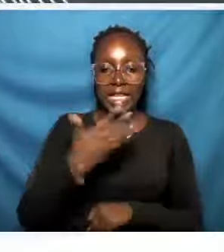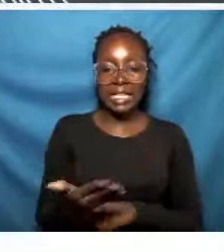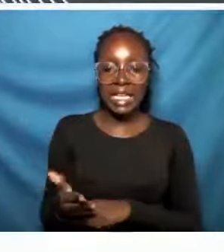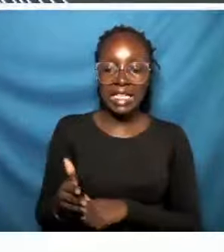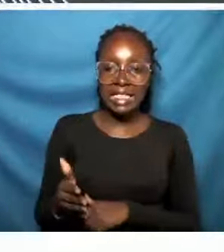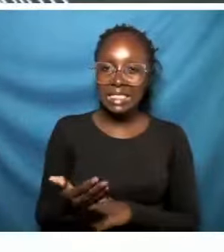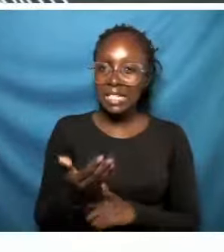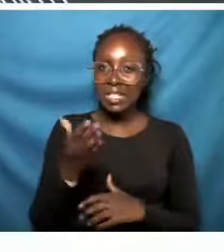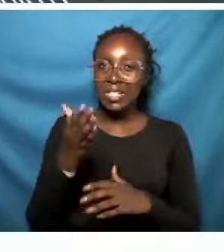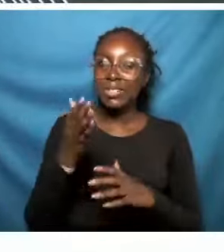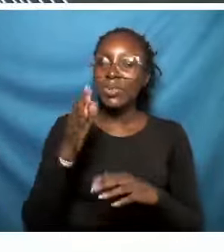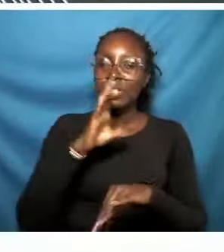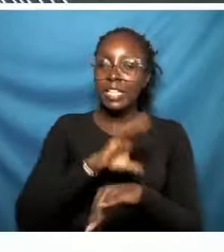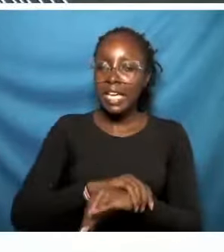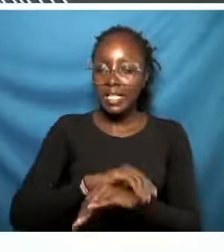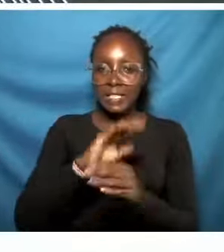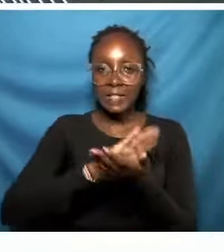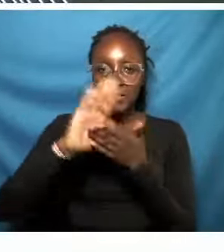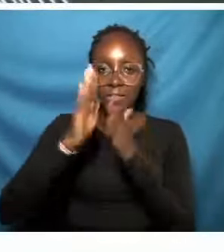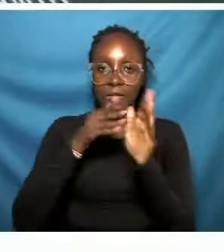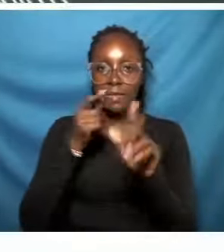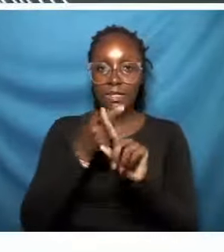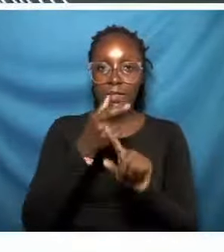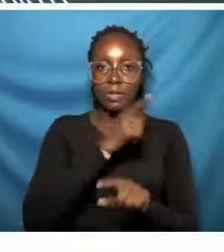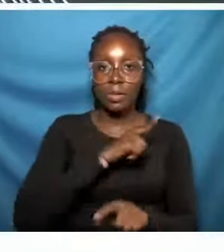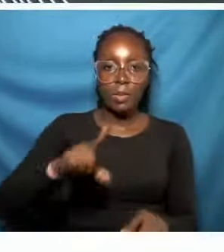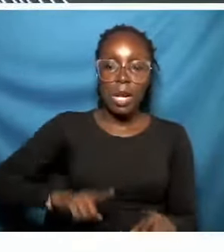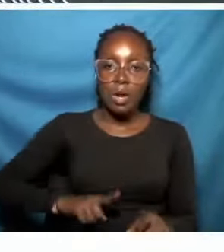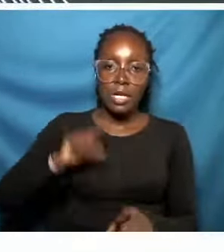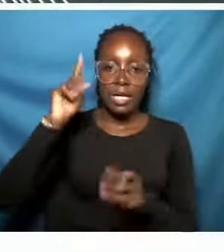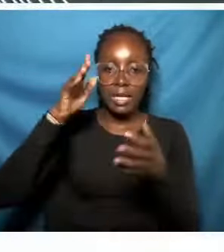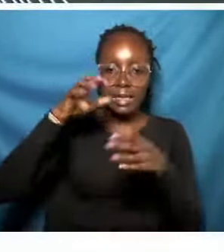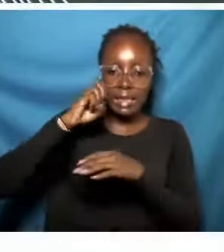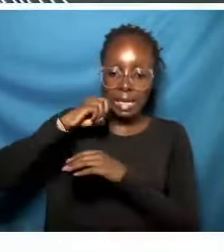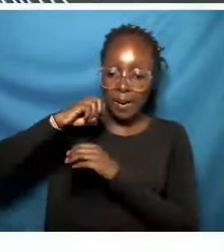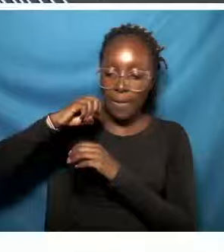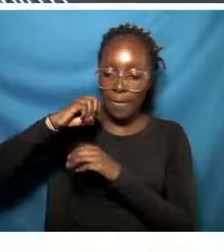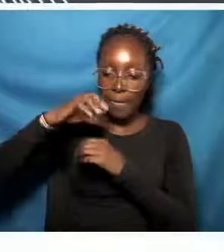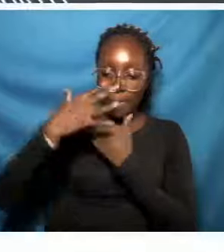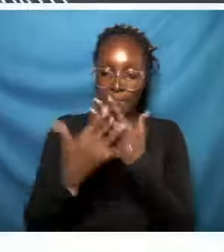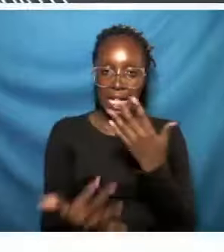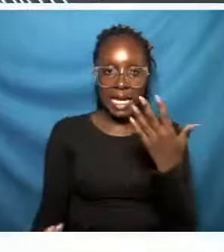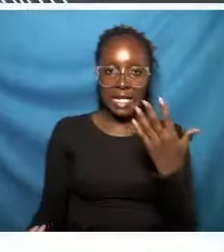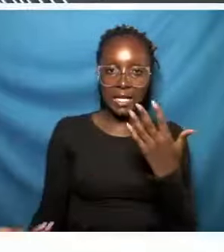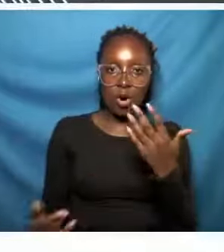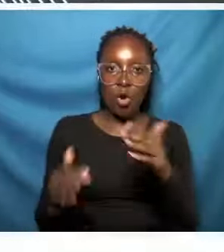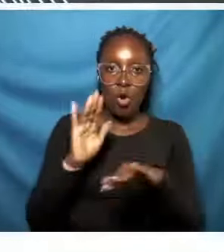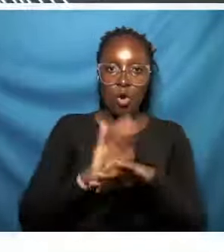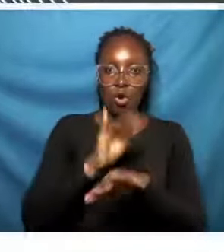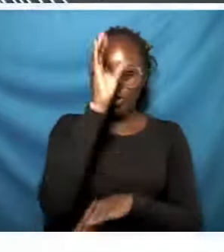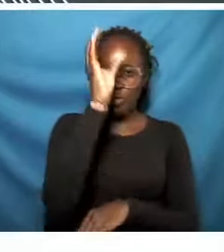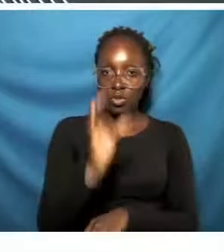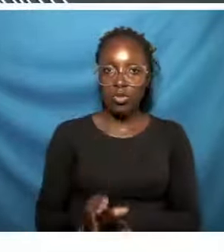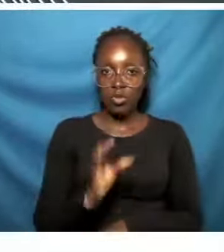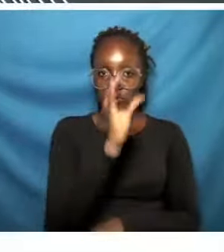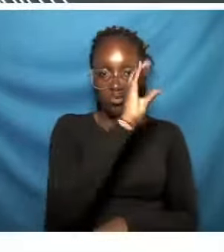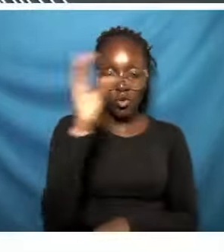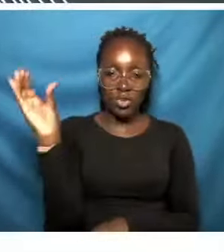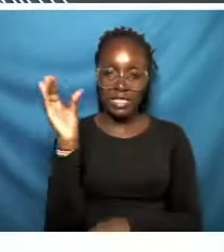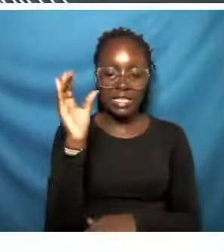earn forgiveness from the Lord. His blood that was shed on the cross of Calvary is sufficient. You need not to follow the